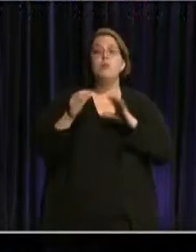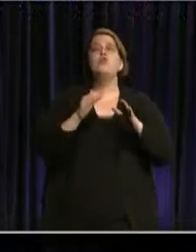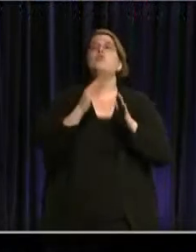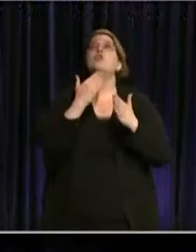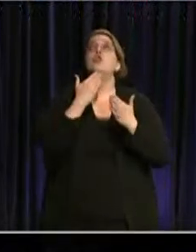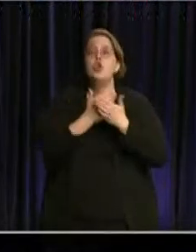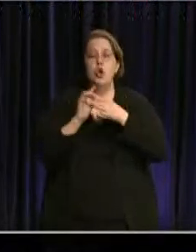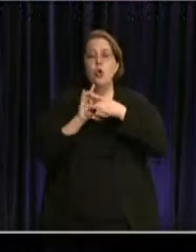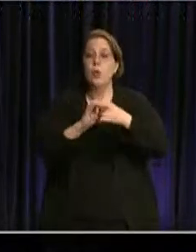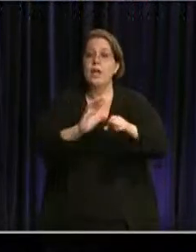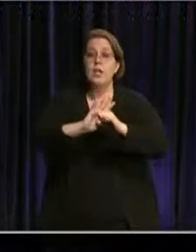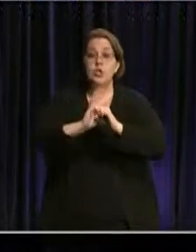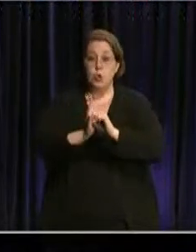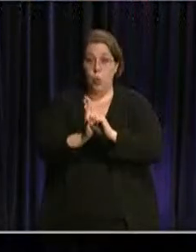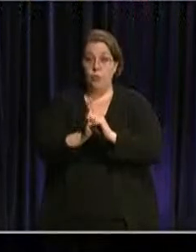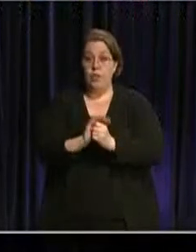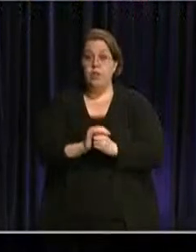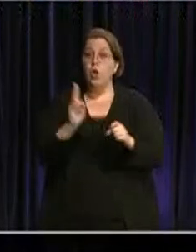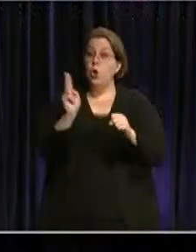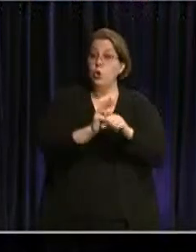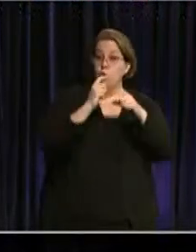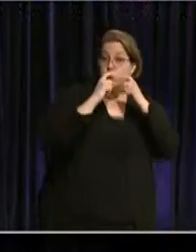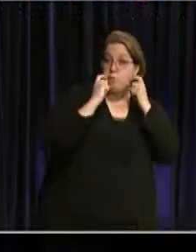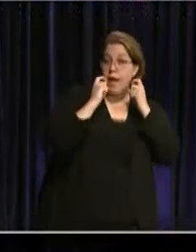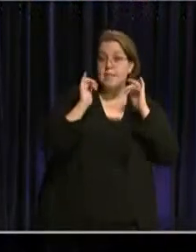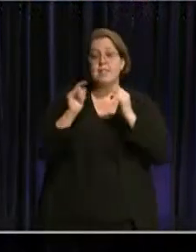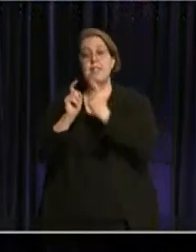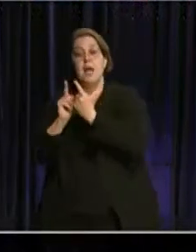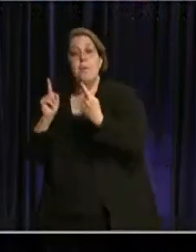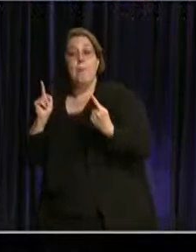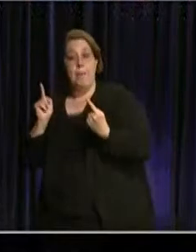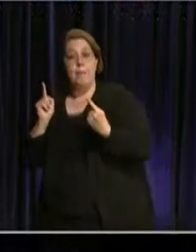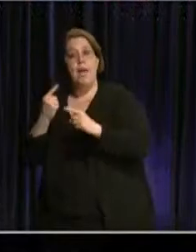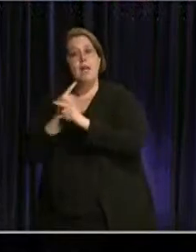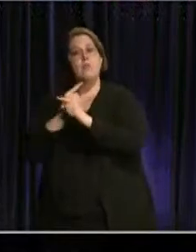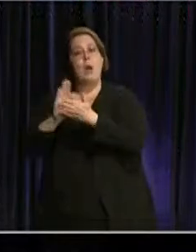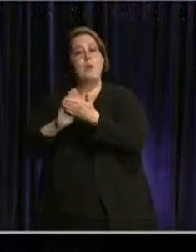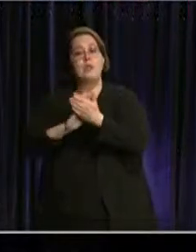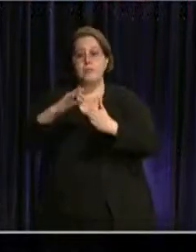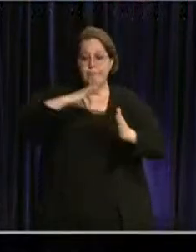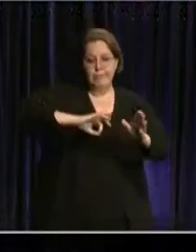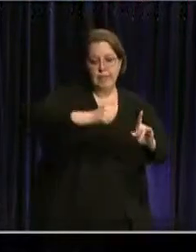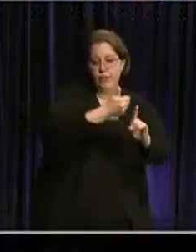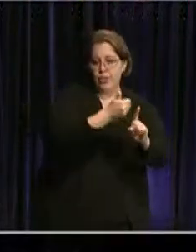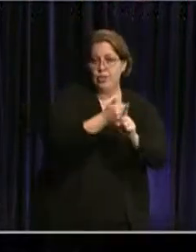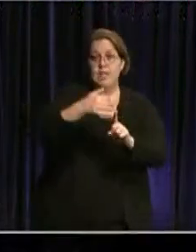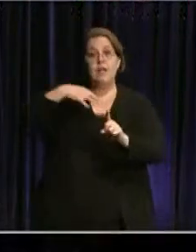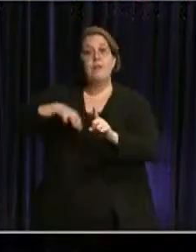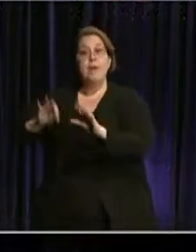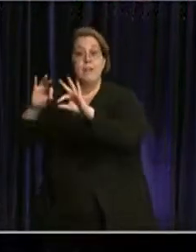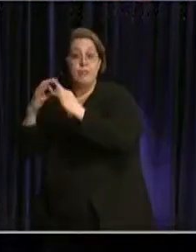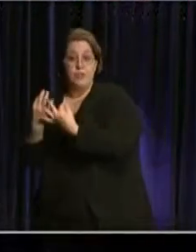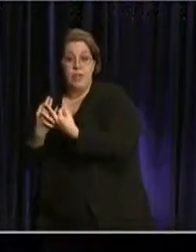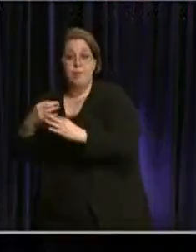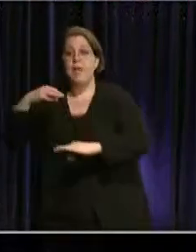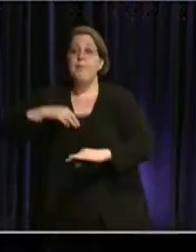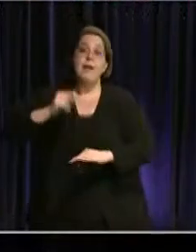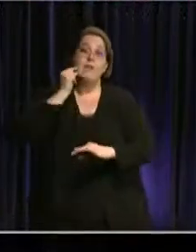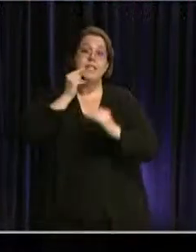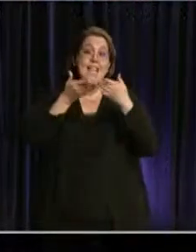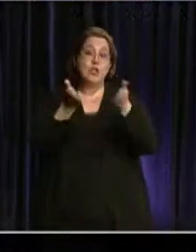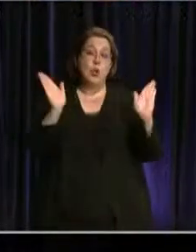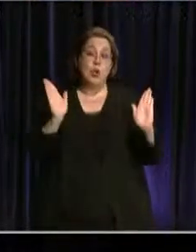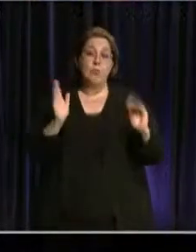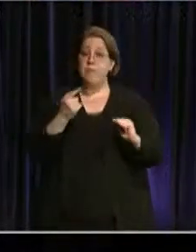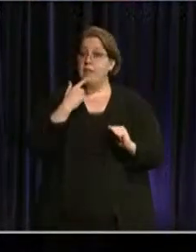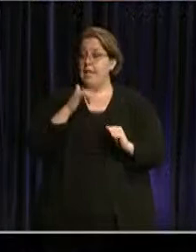with COVID-19. Wear your mask, practice social distancing and proper hygiene. Do it for yourself, do it for your family, and do it for San Antonio.